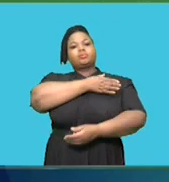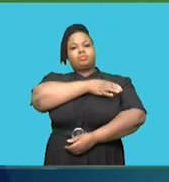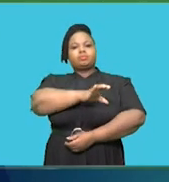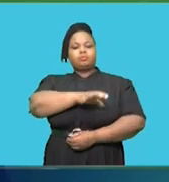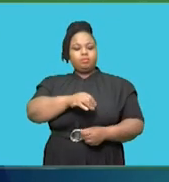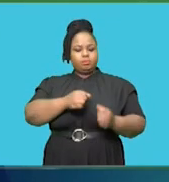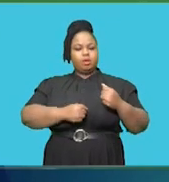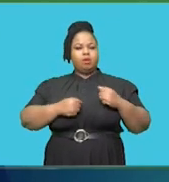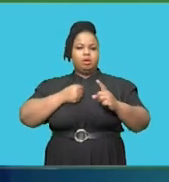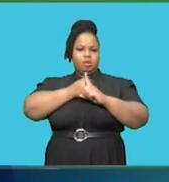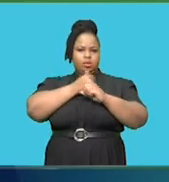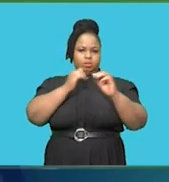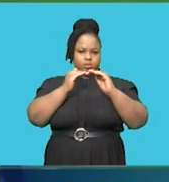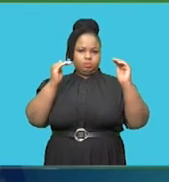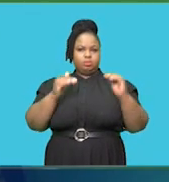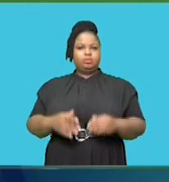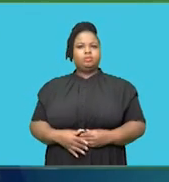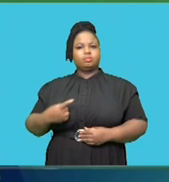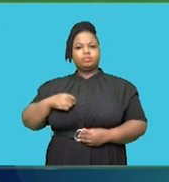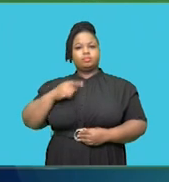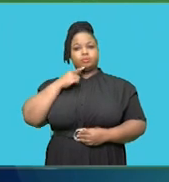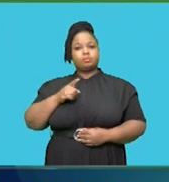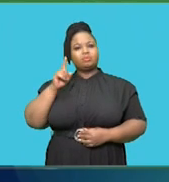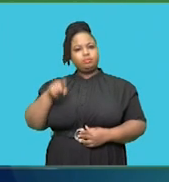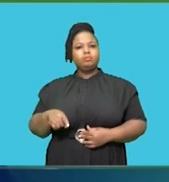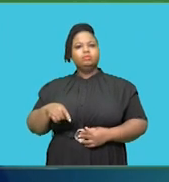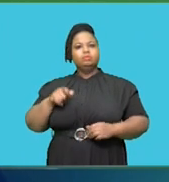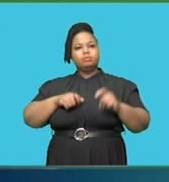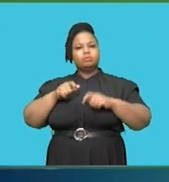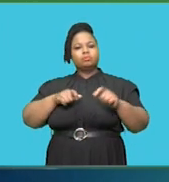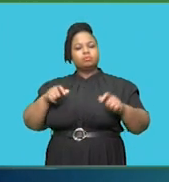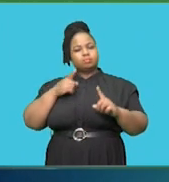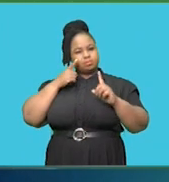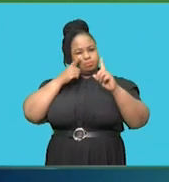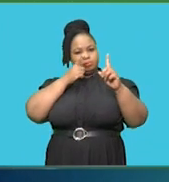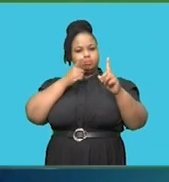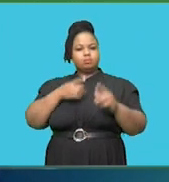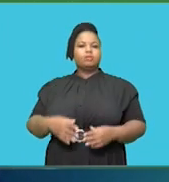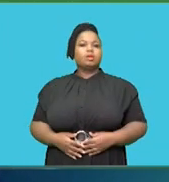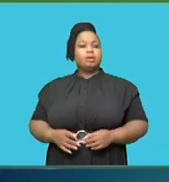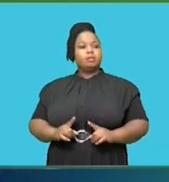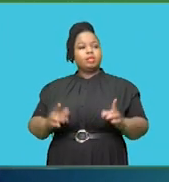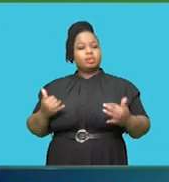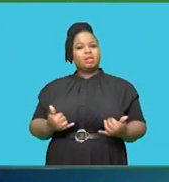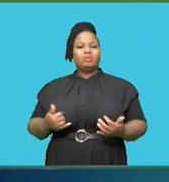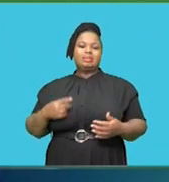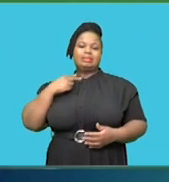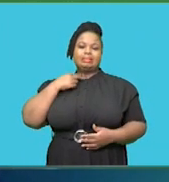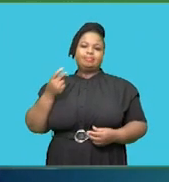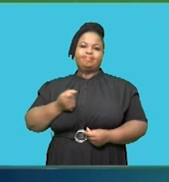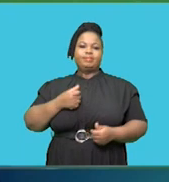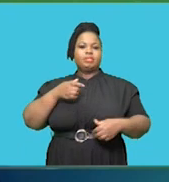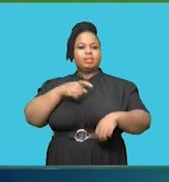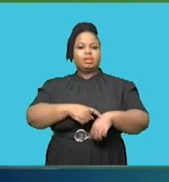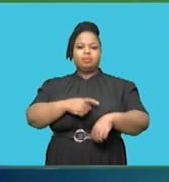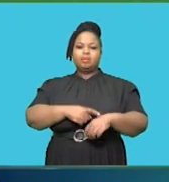equality. Our discussion has been marked by purpose and determination. However, due to time constraints, the ANC Women's